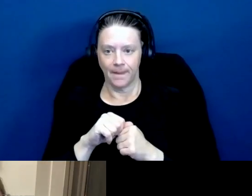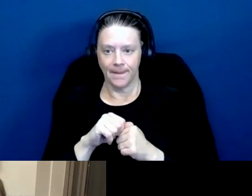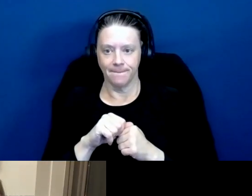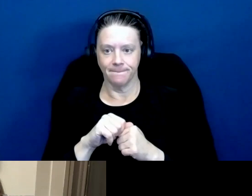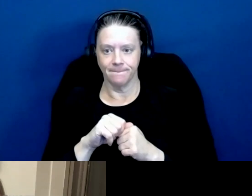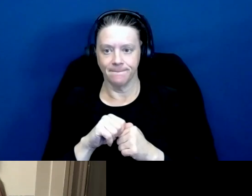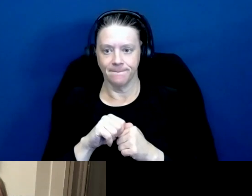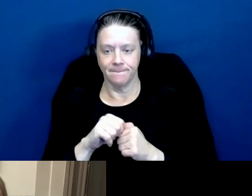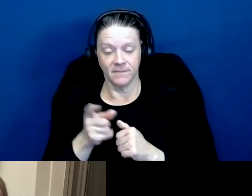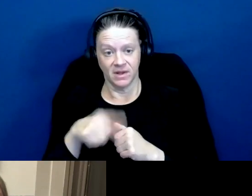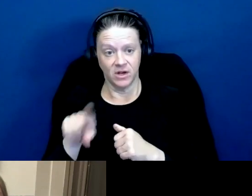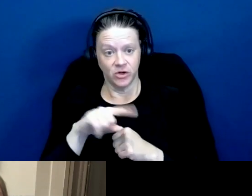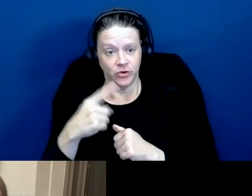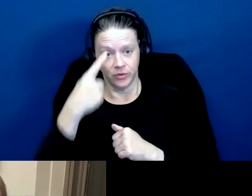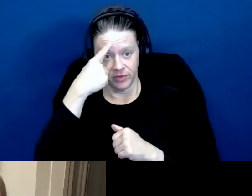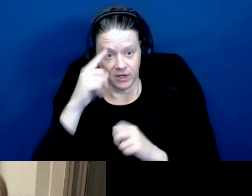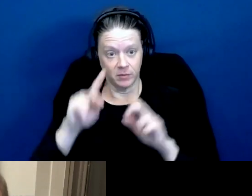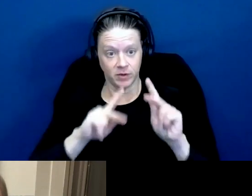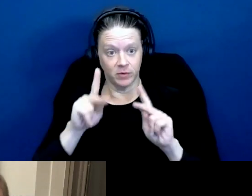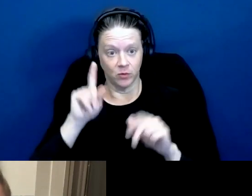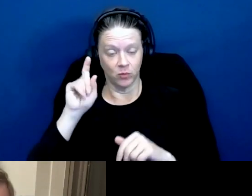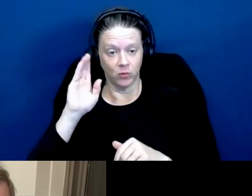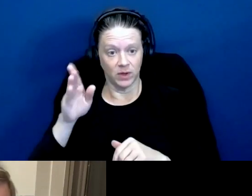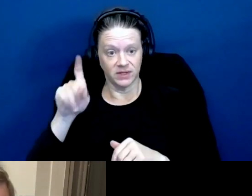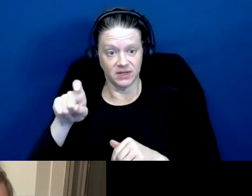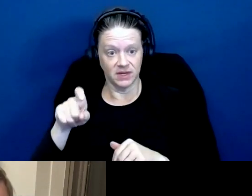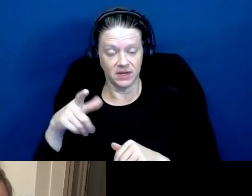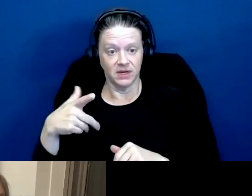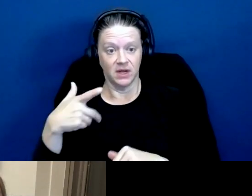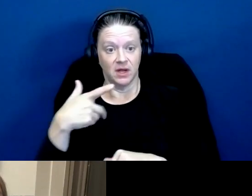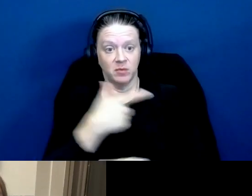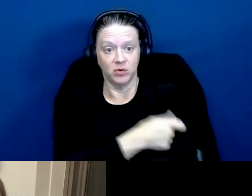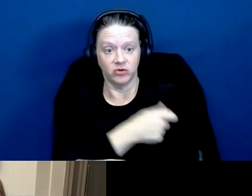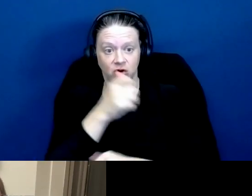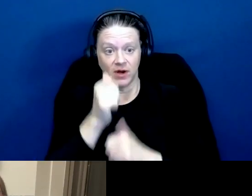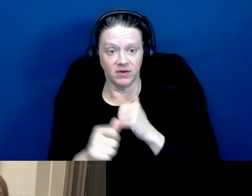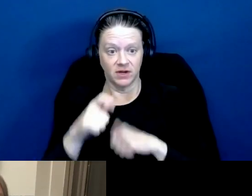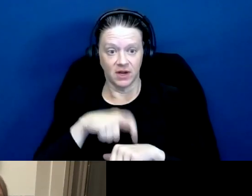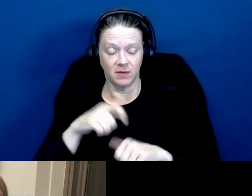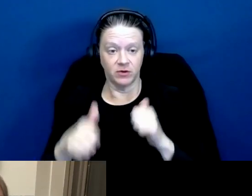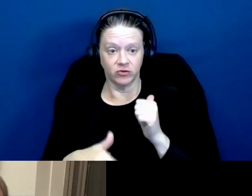you think people are going to need a booster every time there's a new major variant?